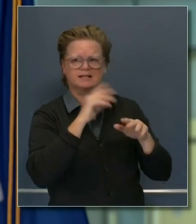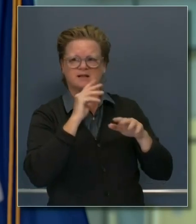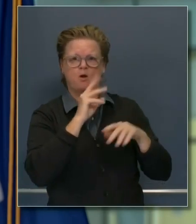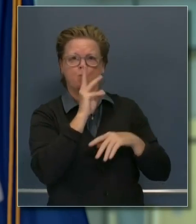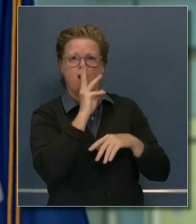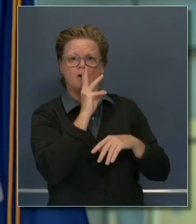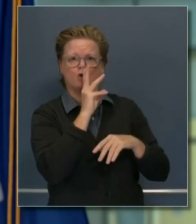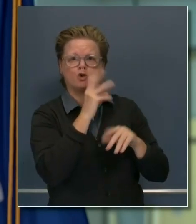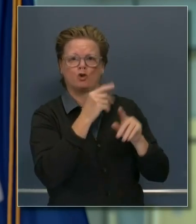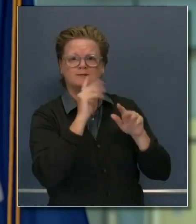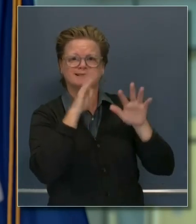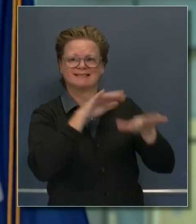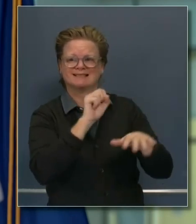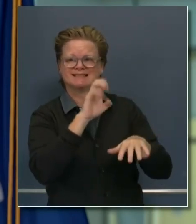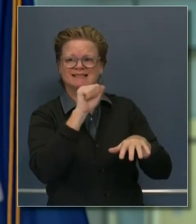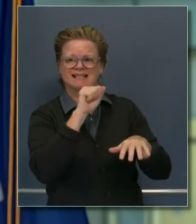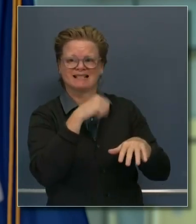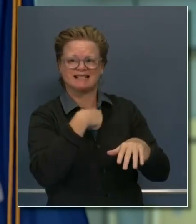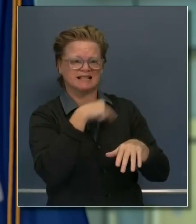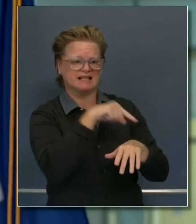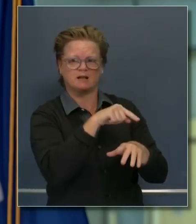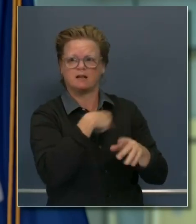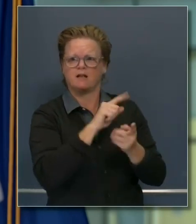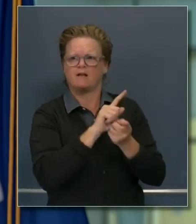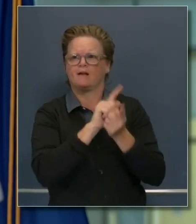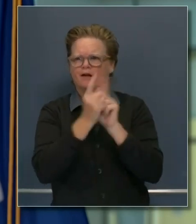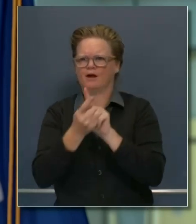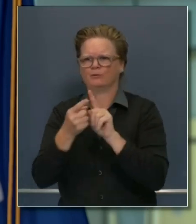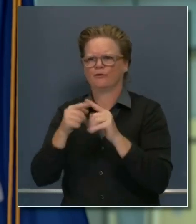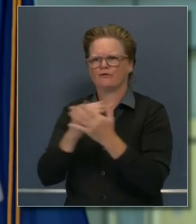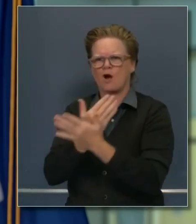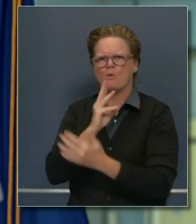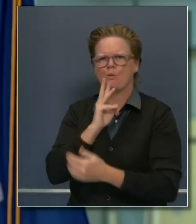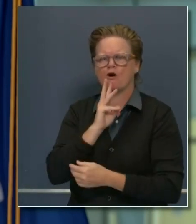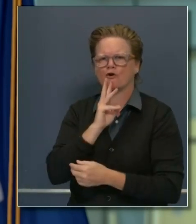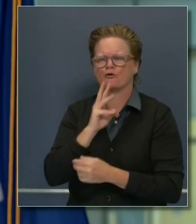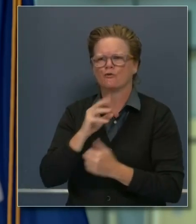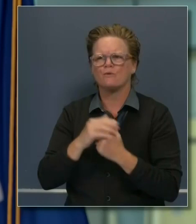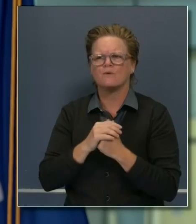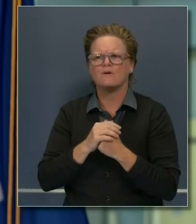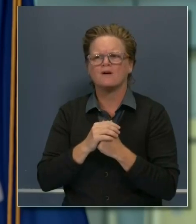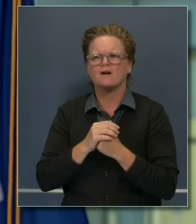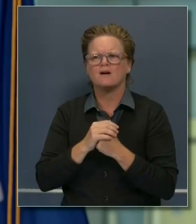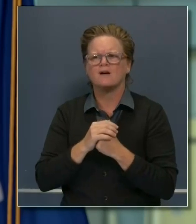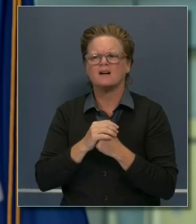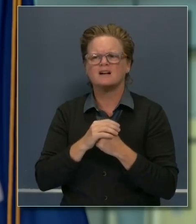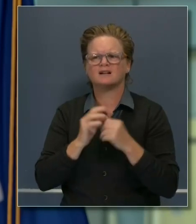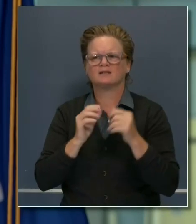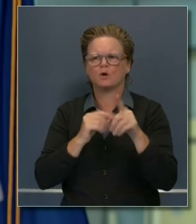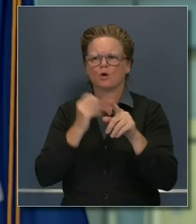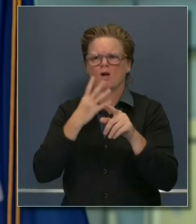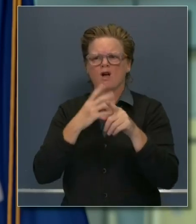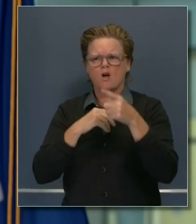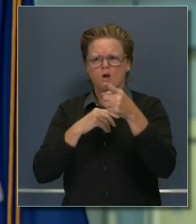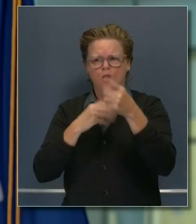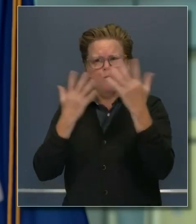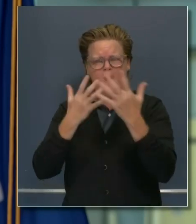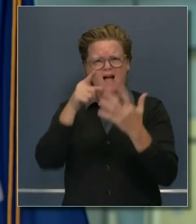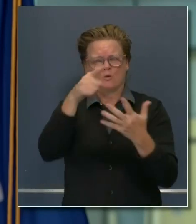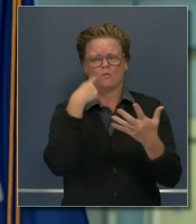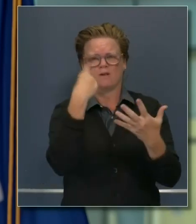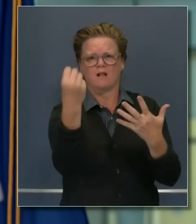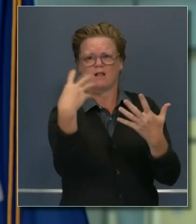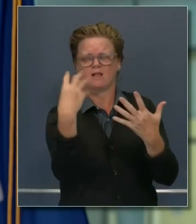a key vocal critic of the project proposal, Director William Von Blockengame, amid a pending vote on the project's permit. Would you say those concerns are valid, and will you